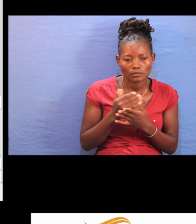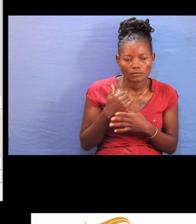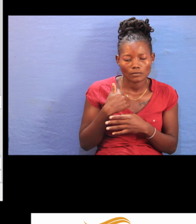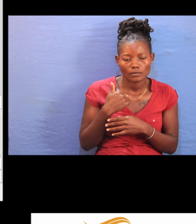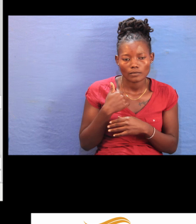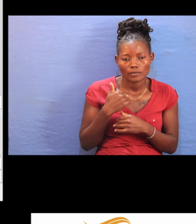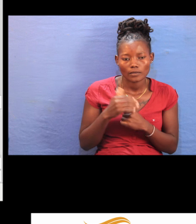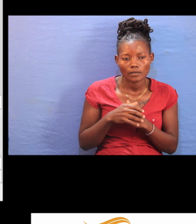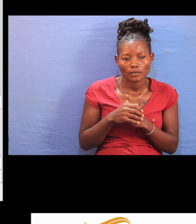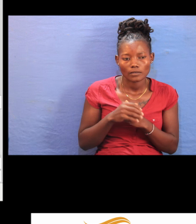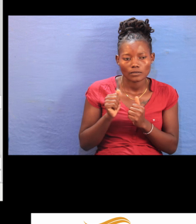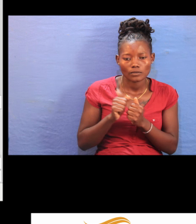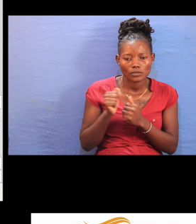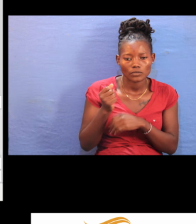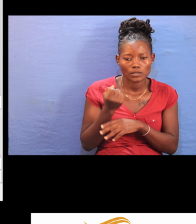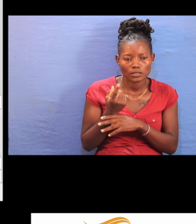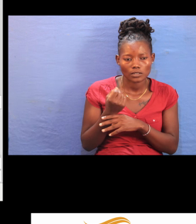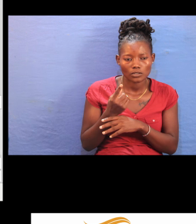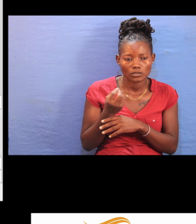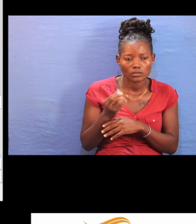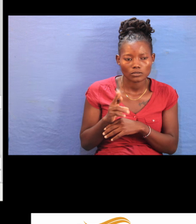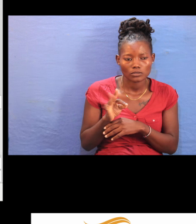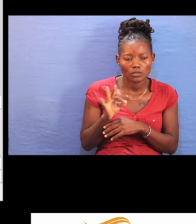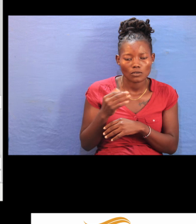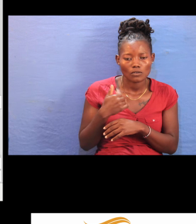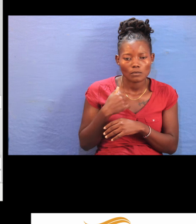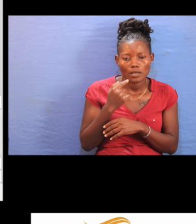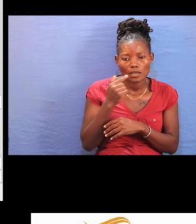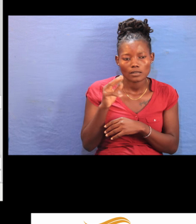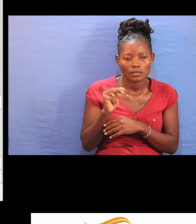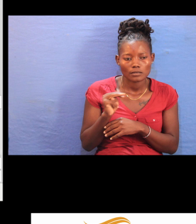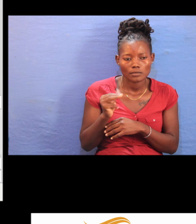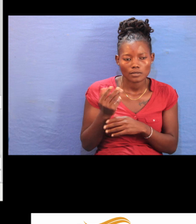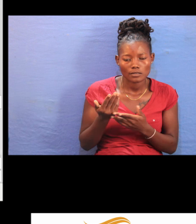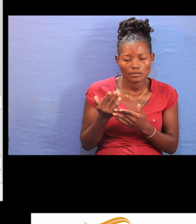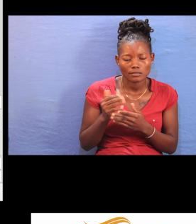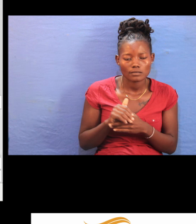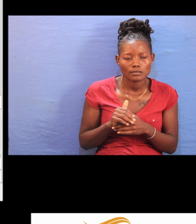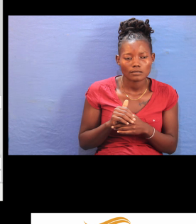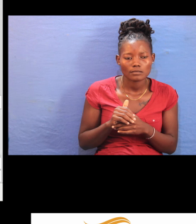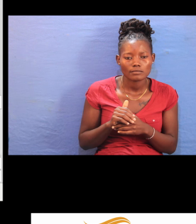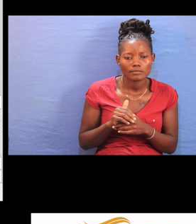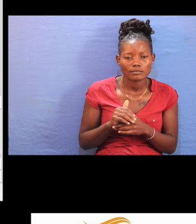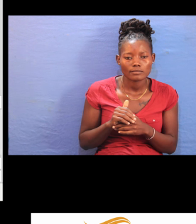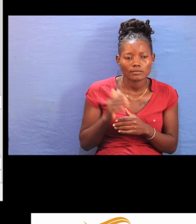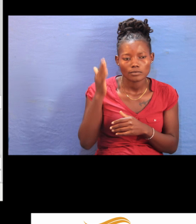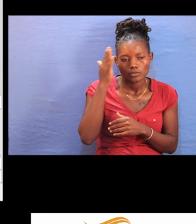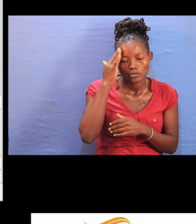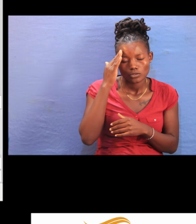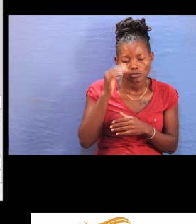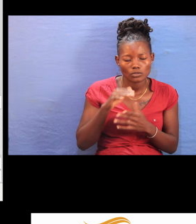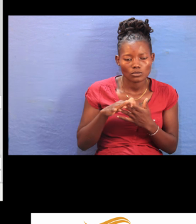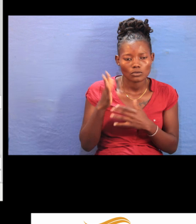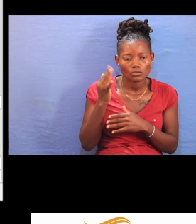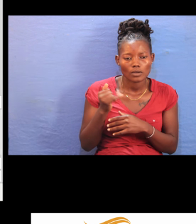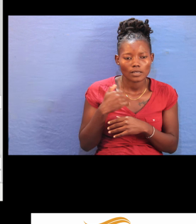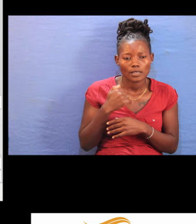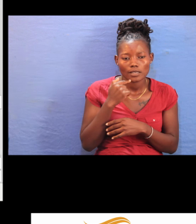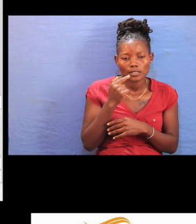I'm going to take 15 seconds off my 800-meter time. Those are unrealistic. And you don't want to set